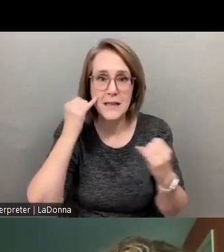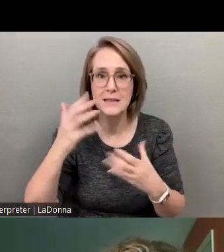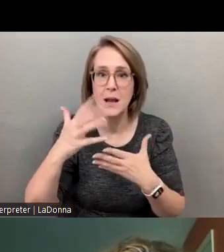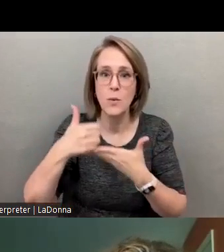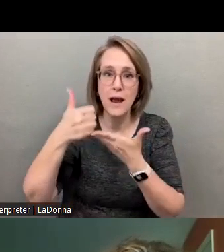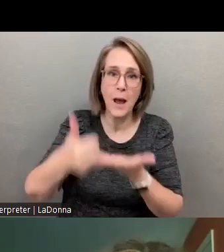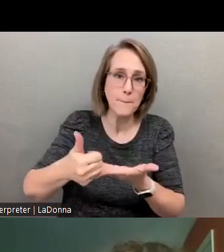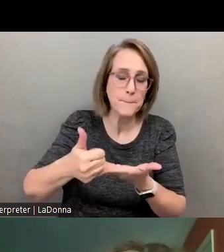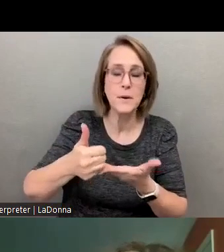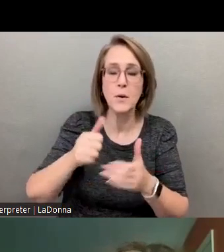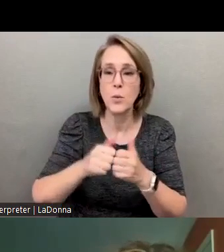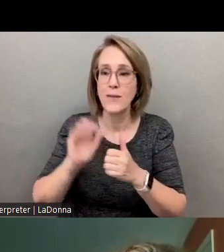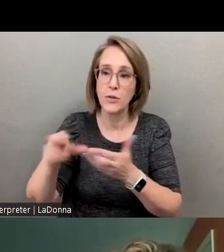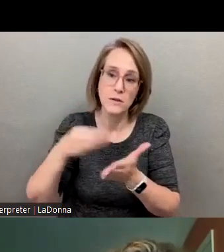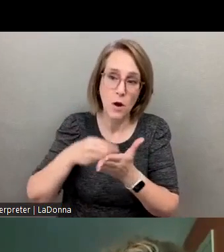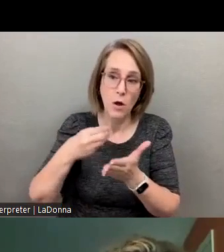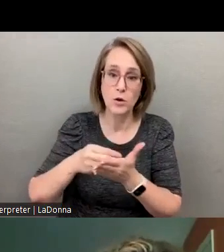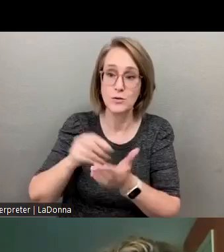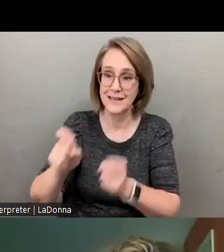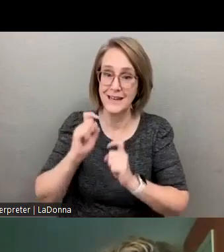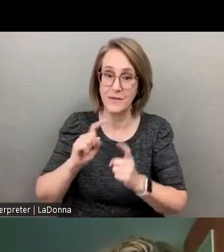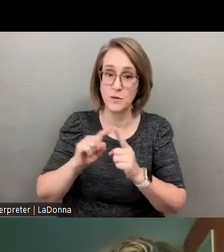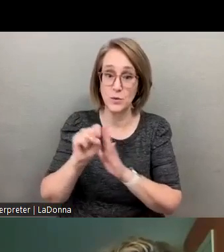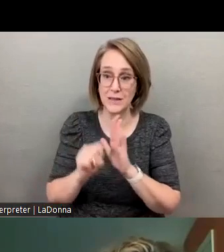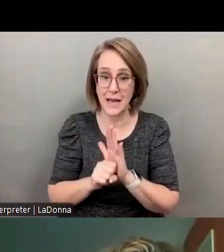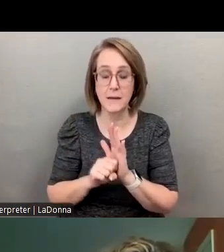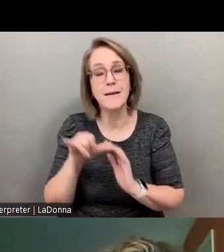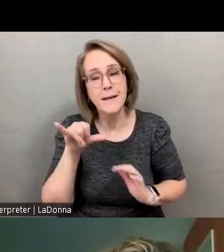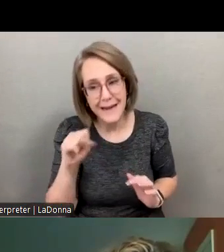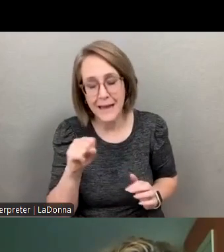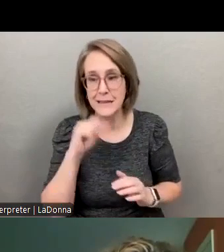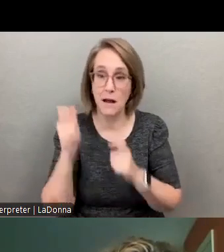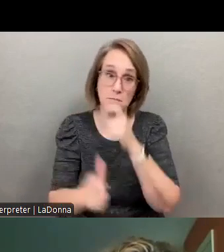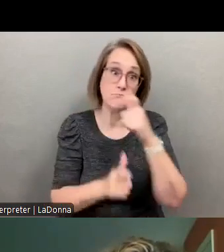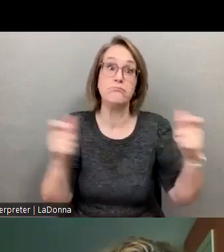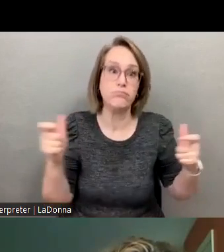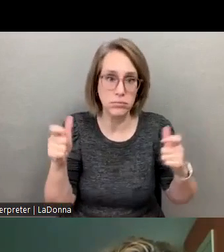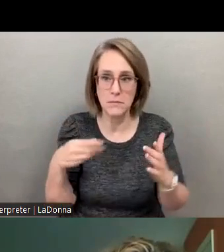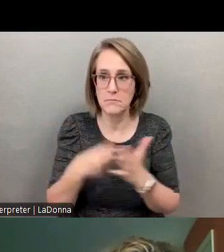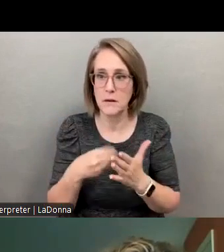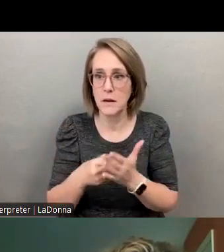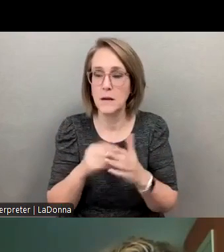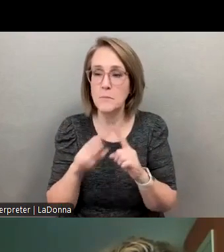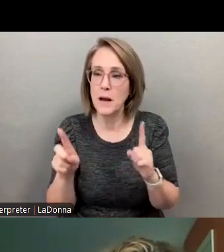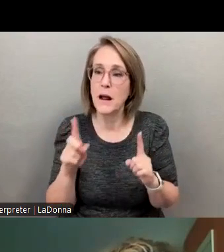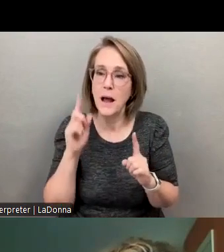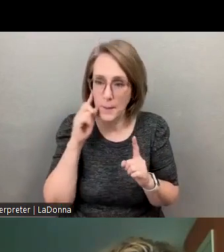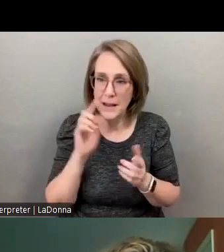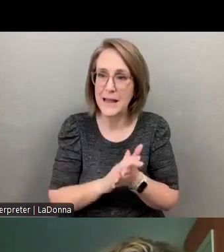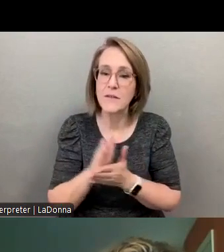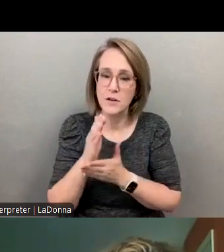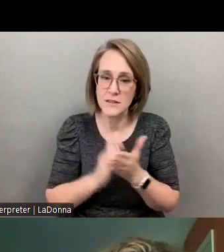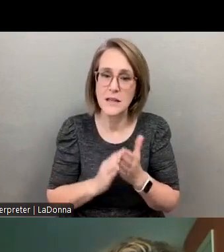good stewards of these dollars, and they are small, but I think that there's some really innovative